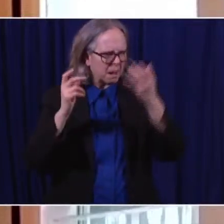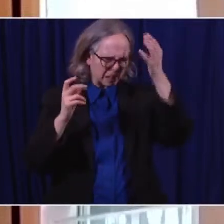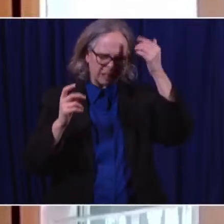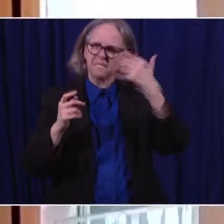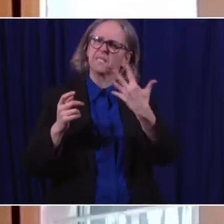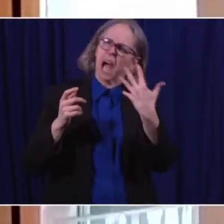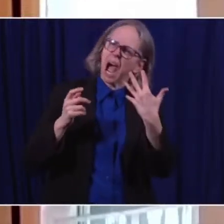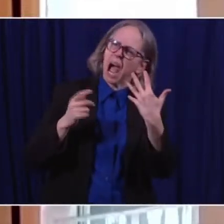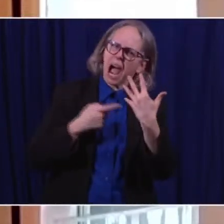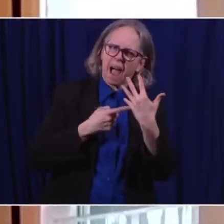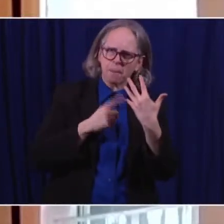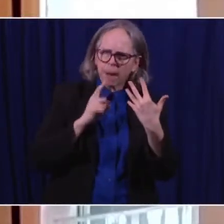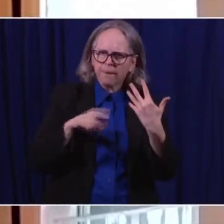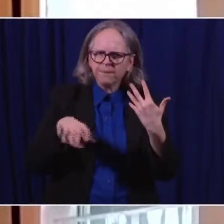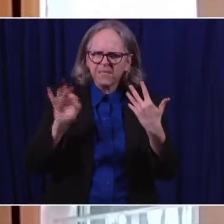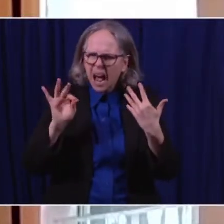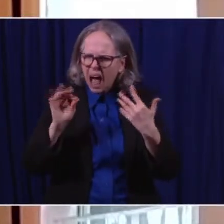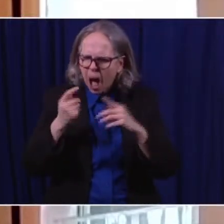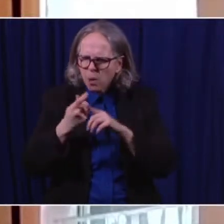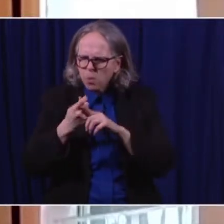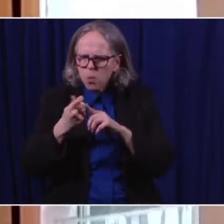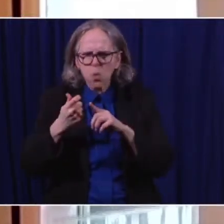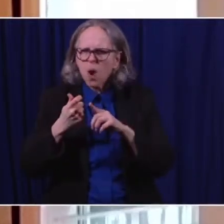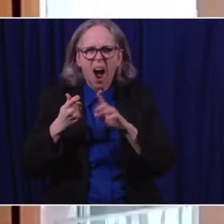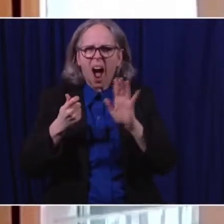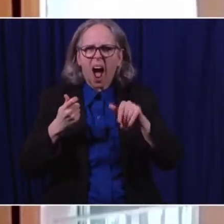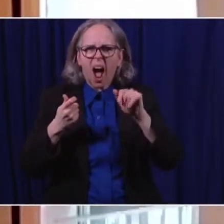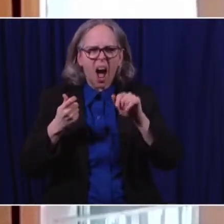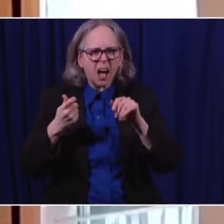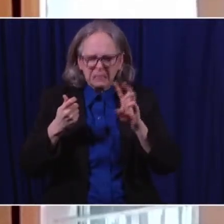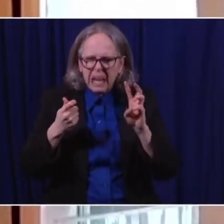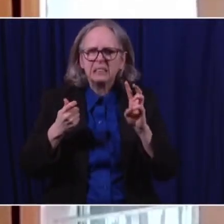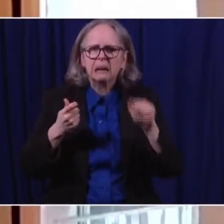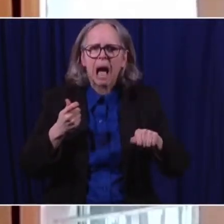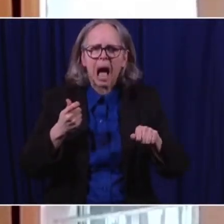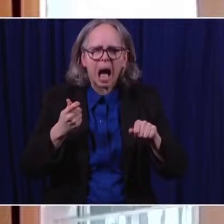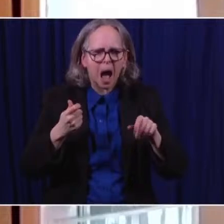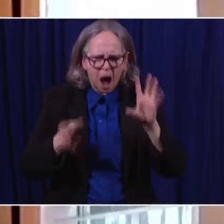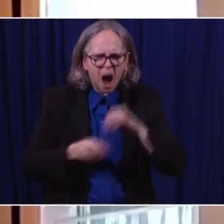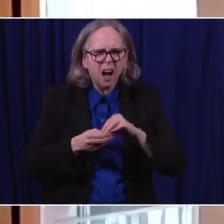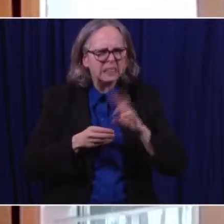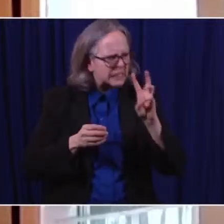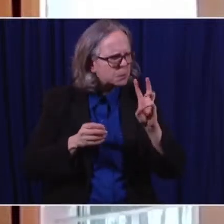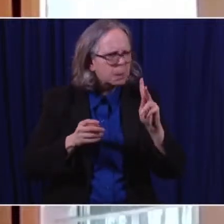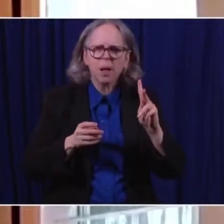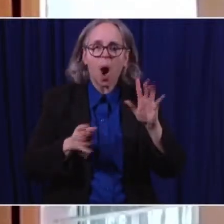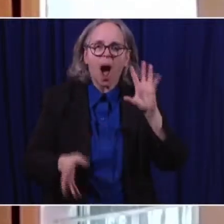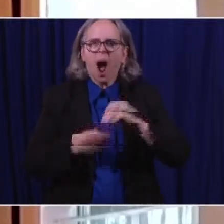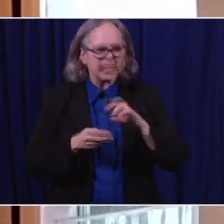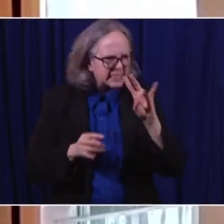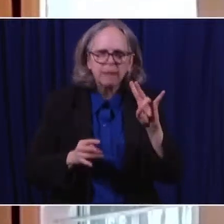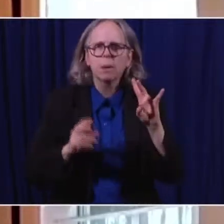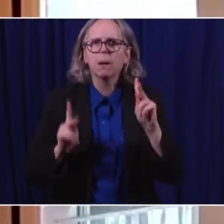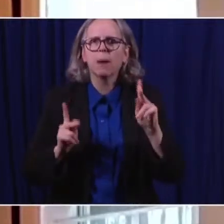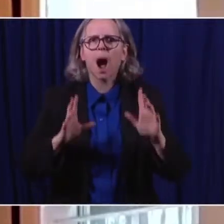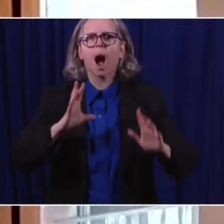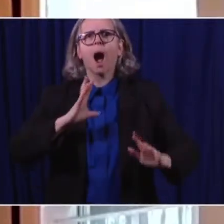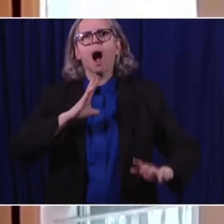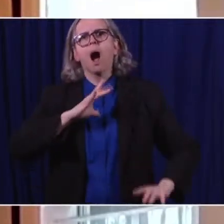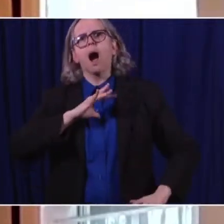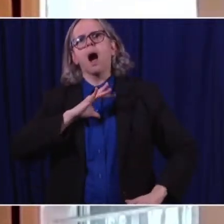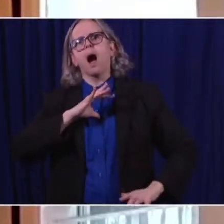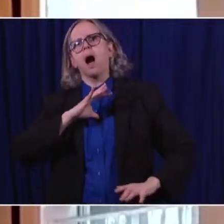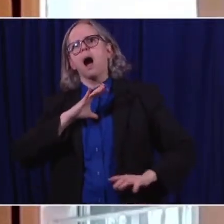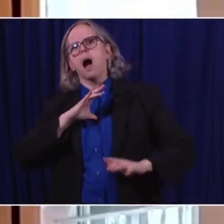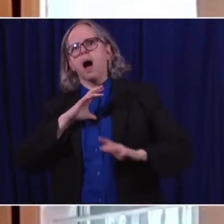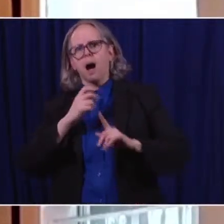provide not 5, but 6 vaccine doses. And some vaccine providers have been very